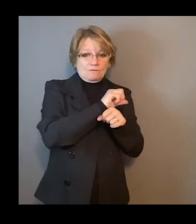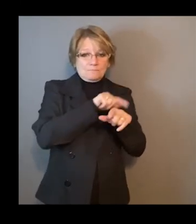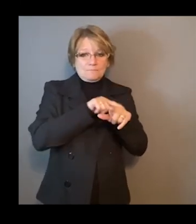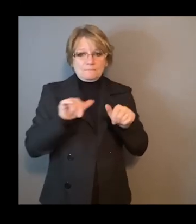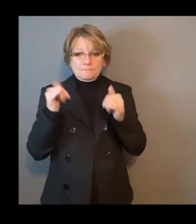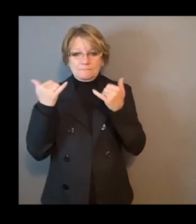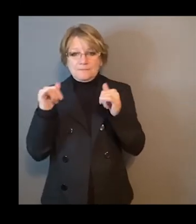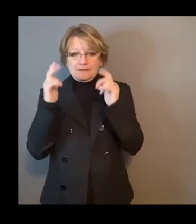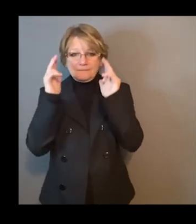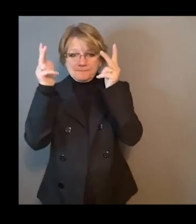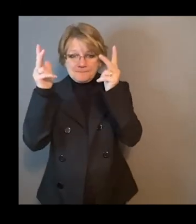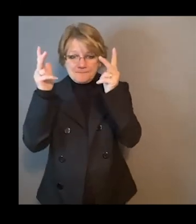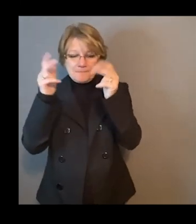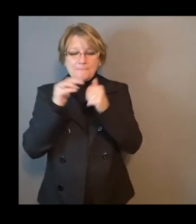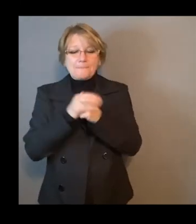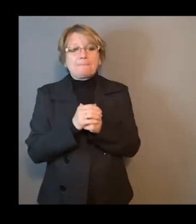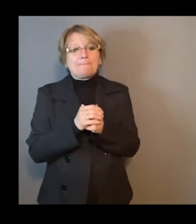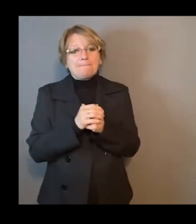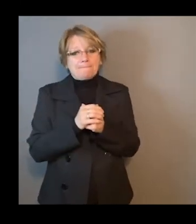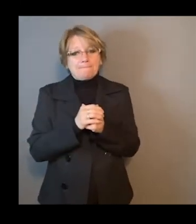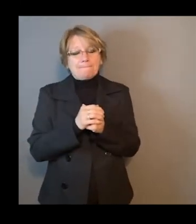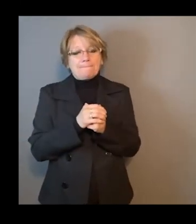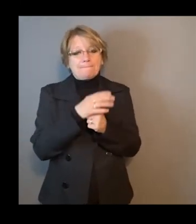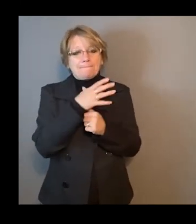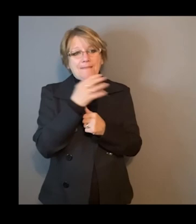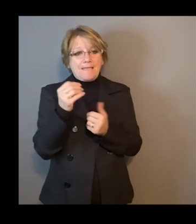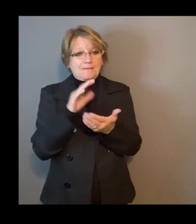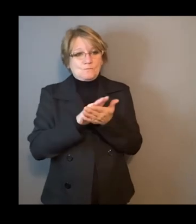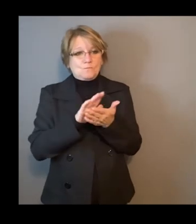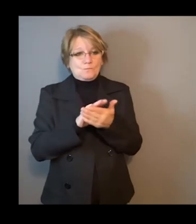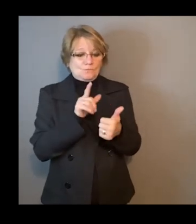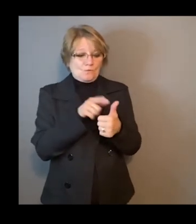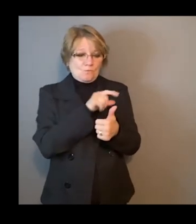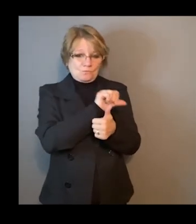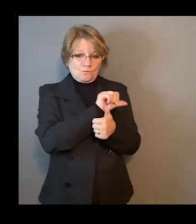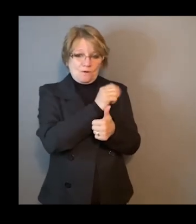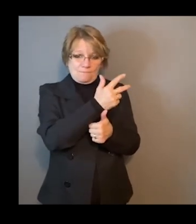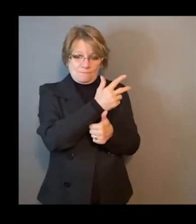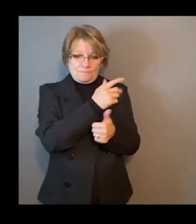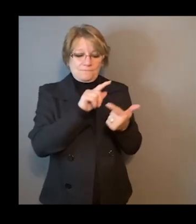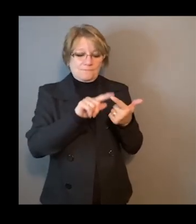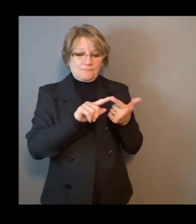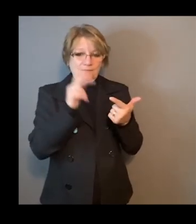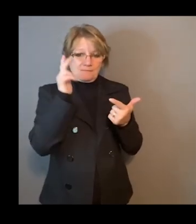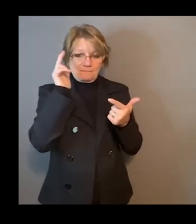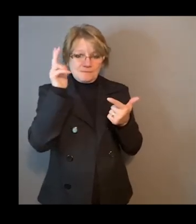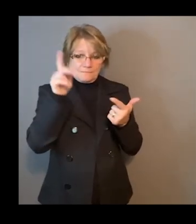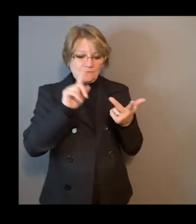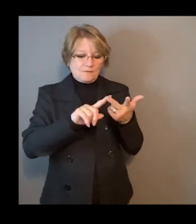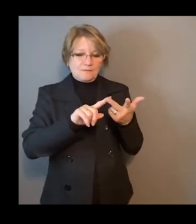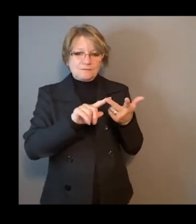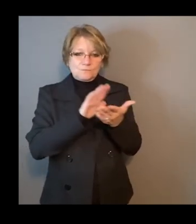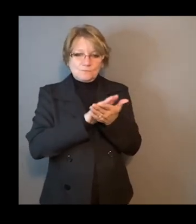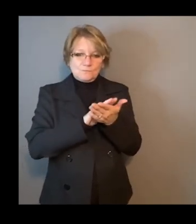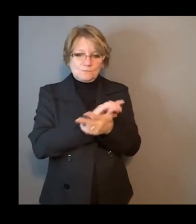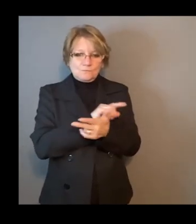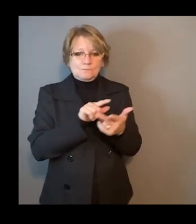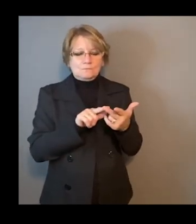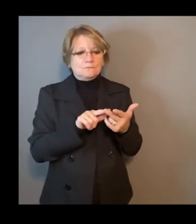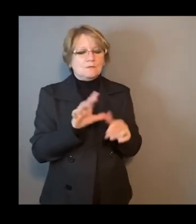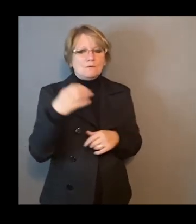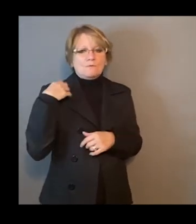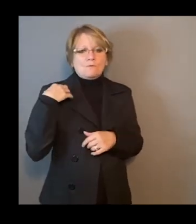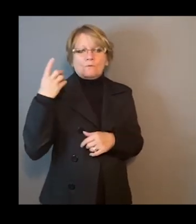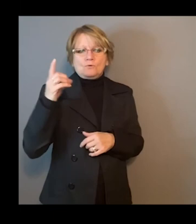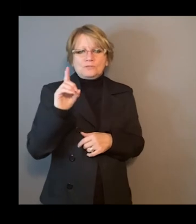on the team and continuing with my education. And Coach D was just always there. He always had me